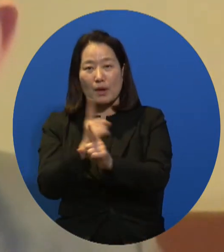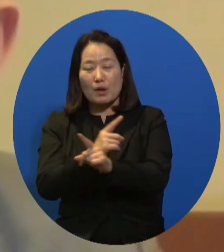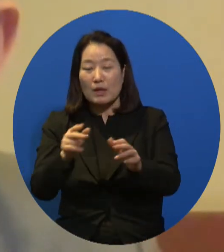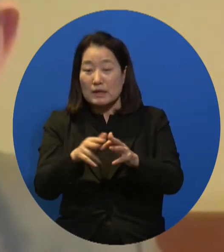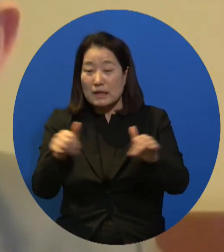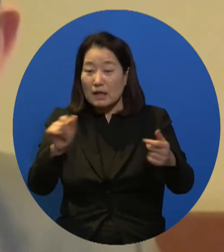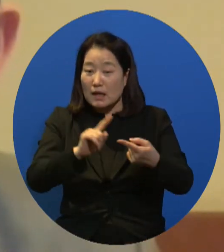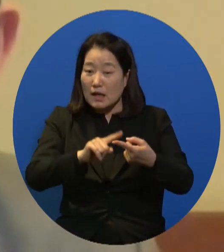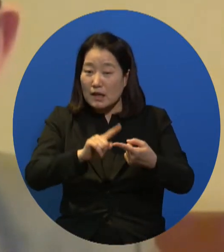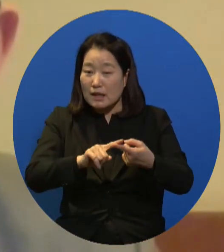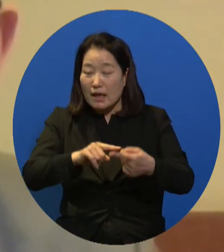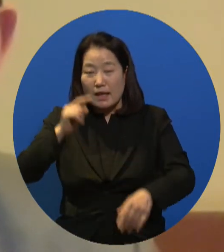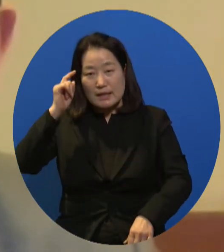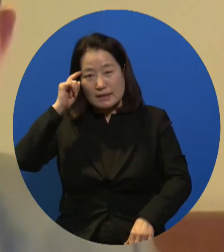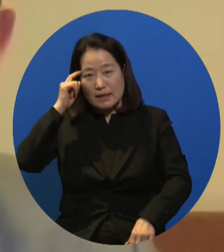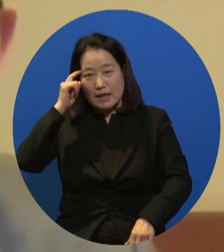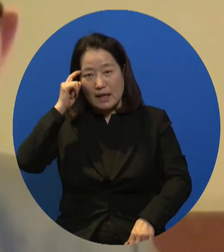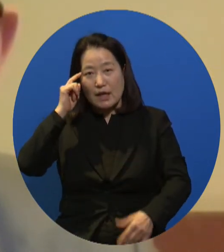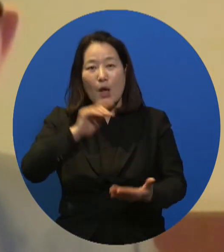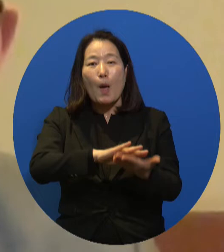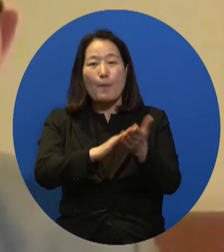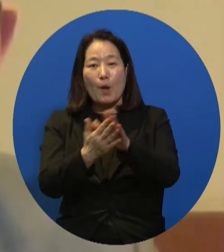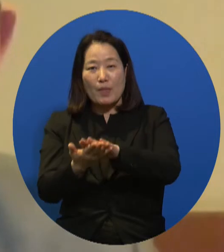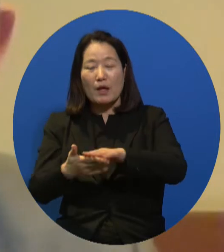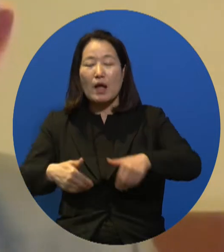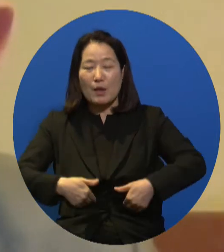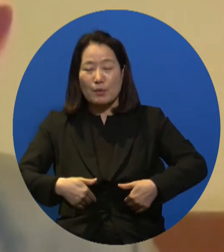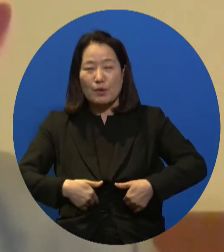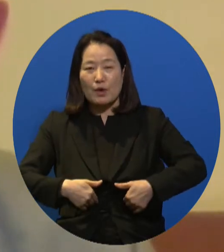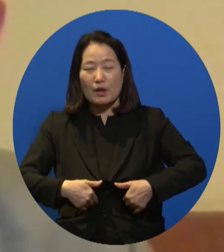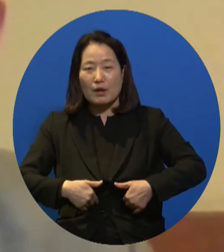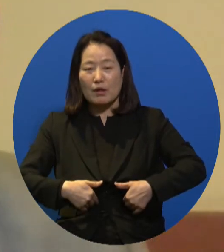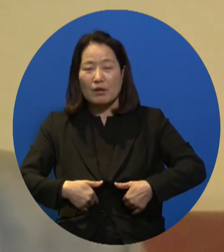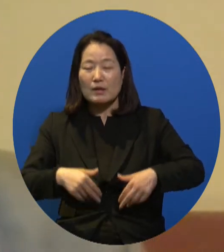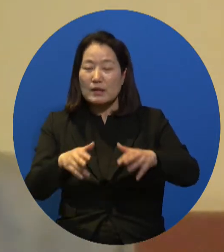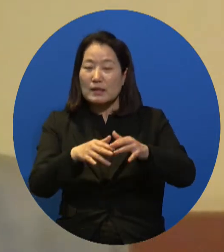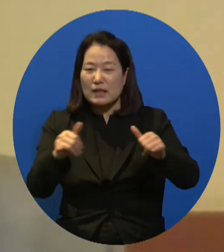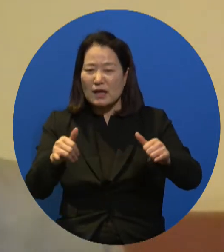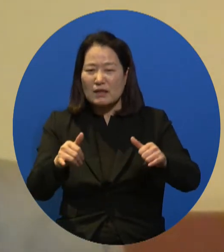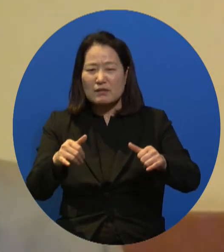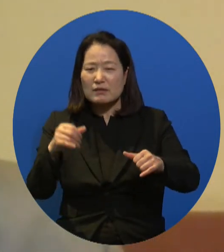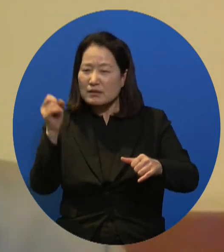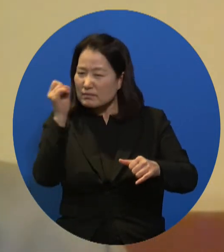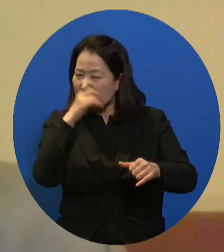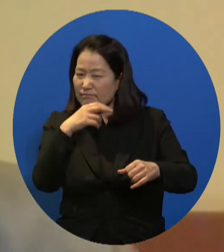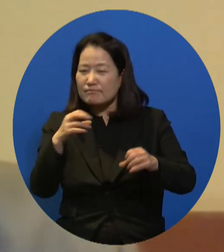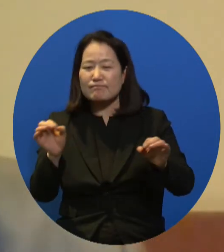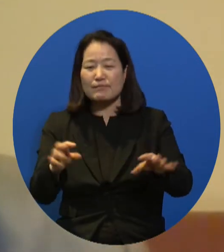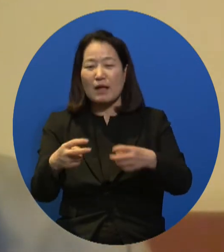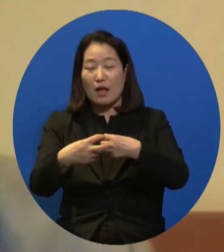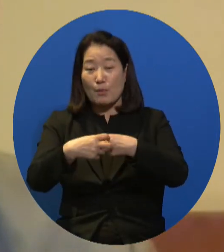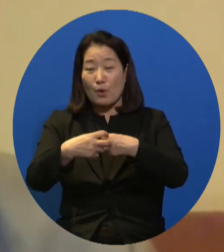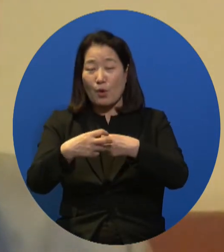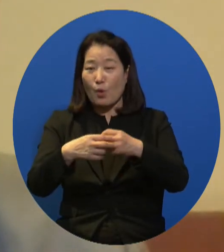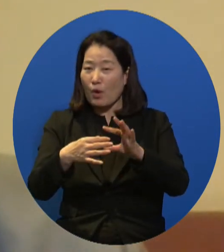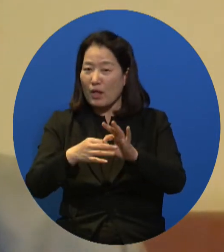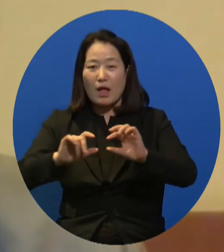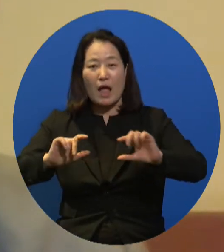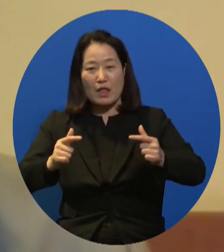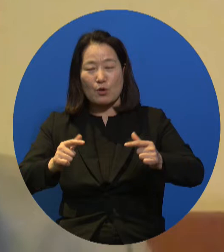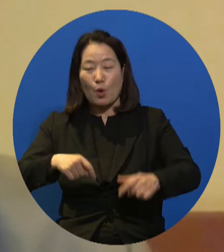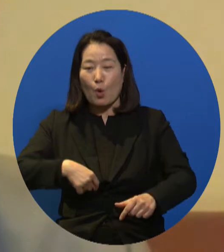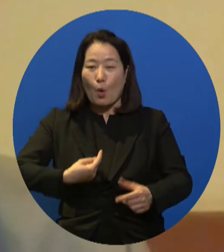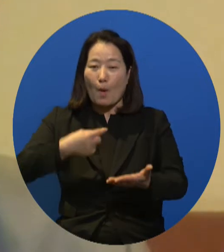passionately support the call to recognize dignity and autonomy of persons with disabilities, regardless of